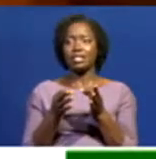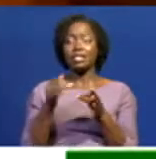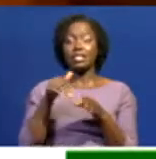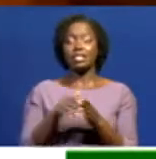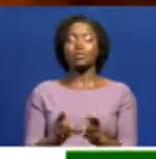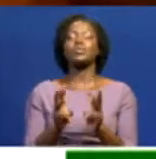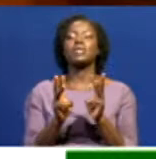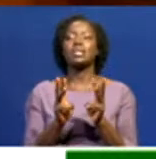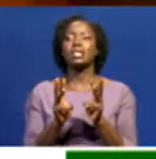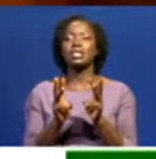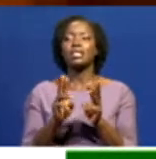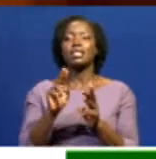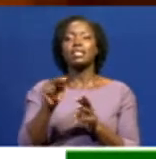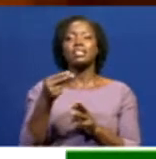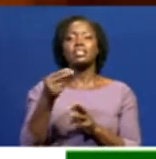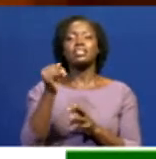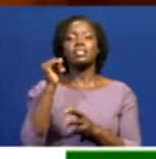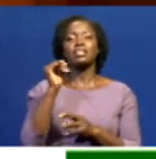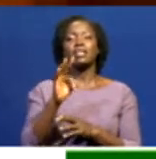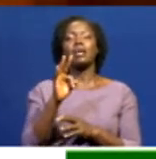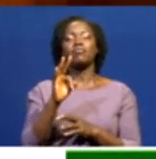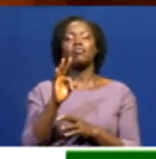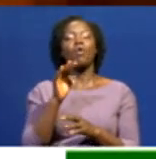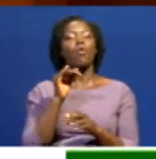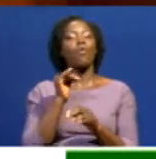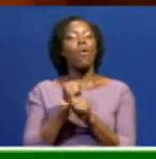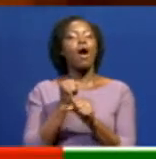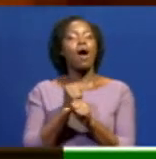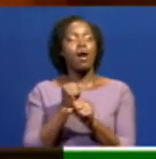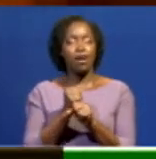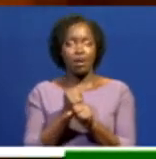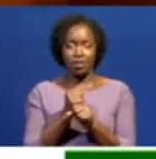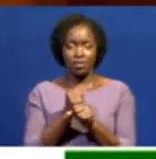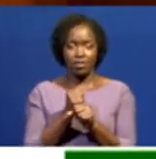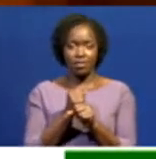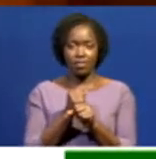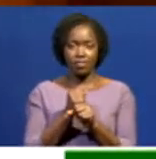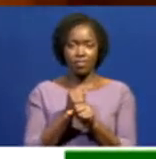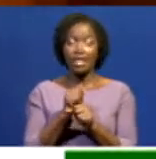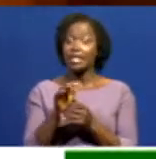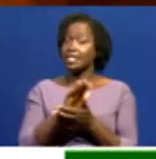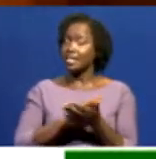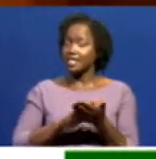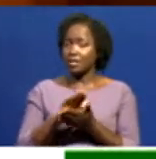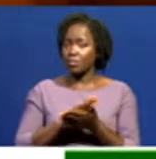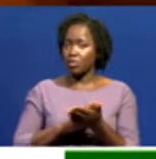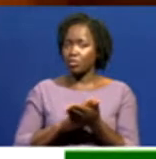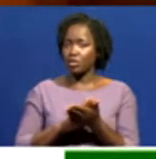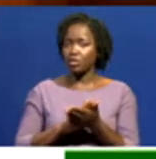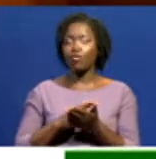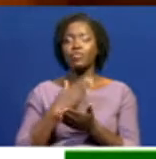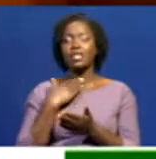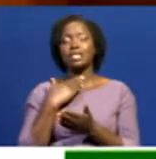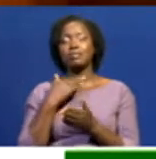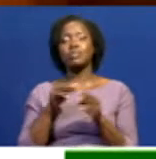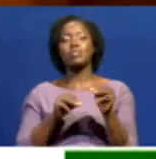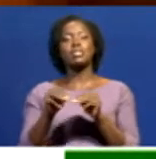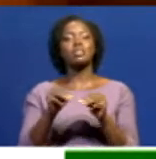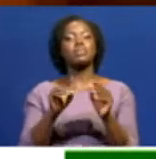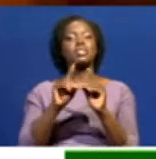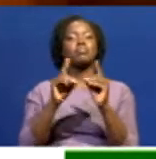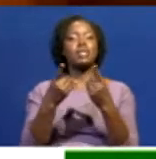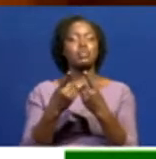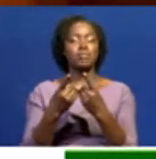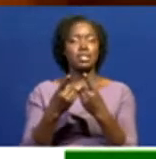way NHIF dispenses their operations. The establishment of a claims management